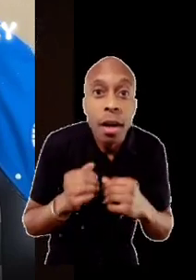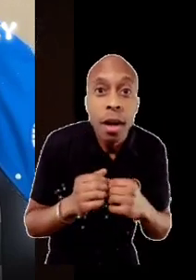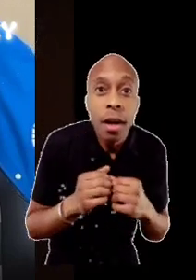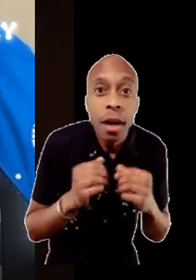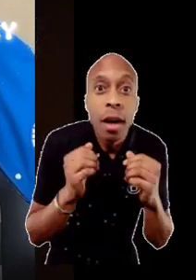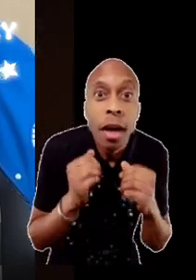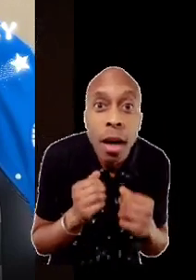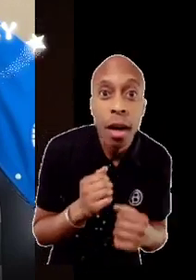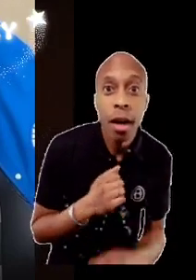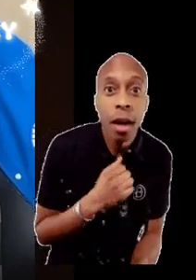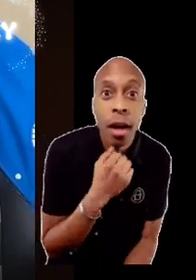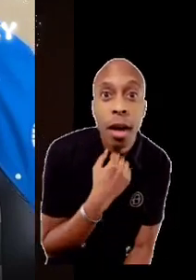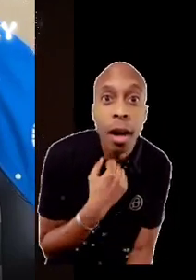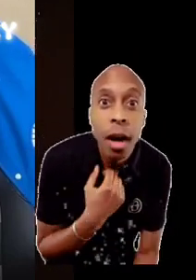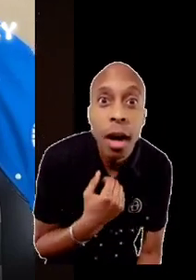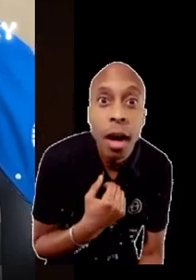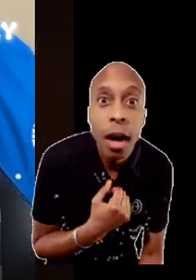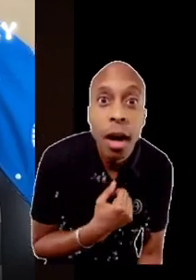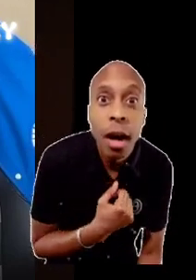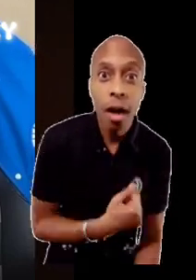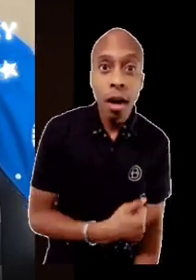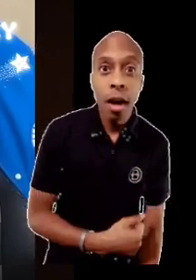Oh.